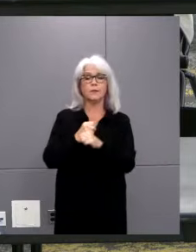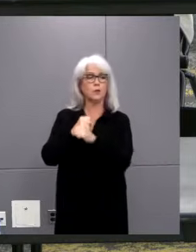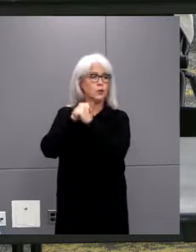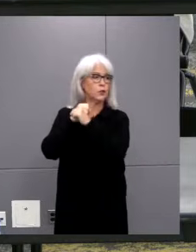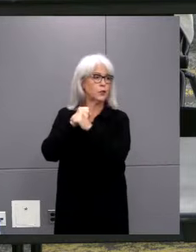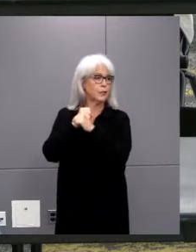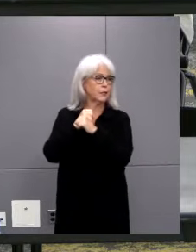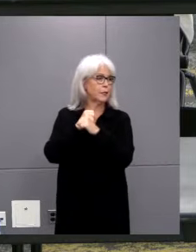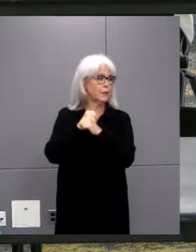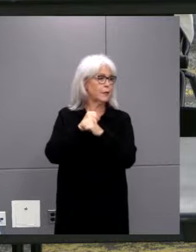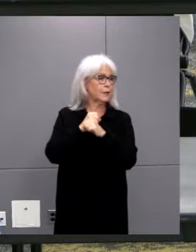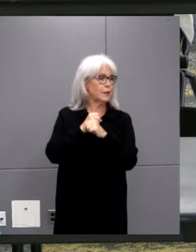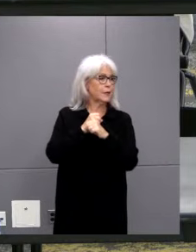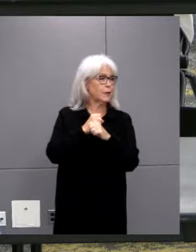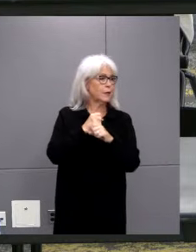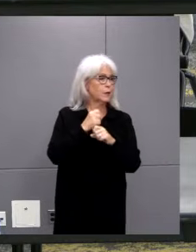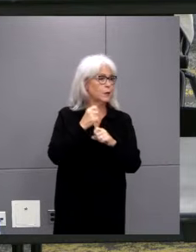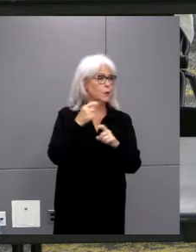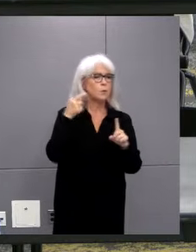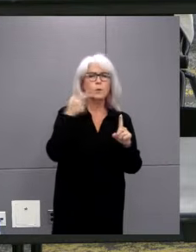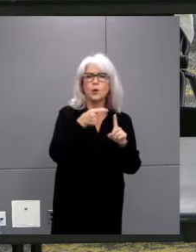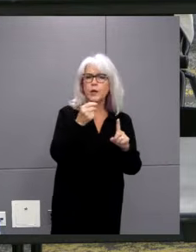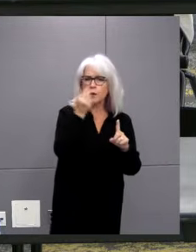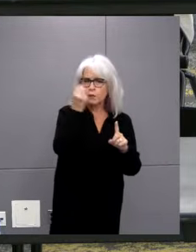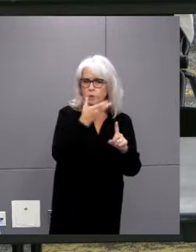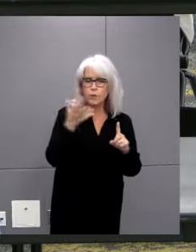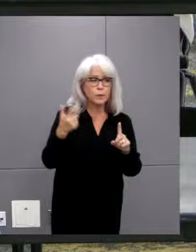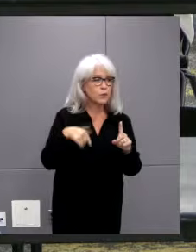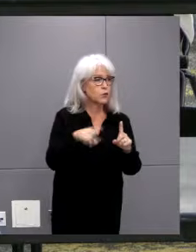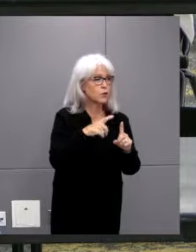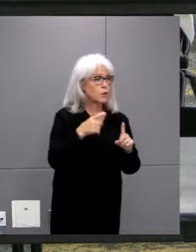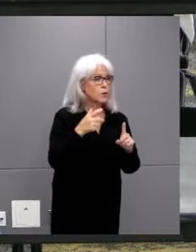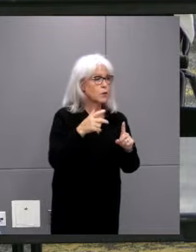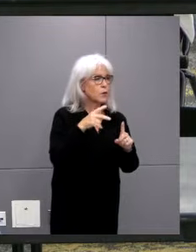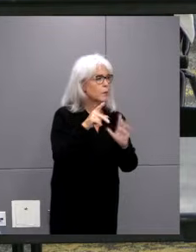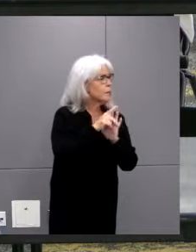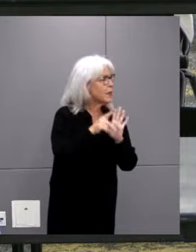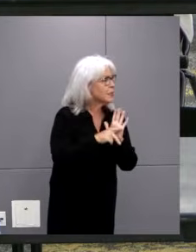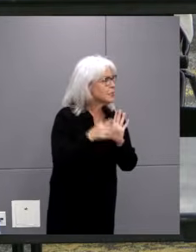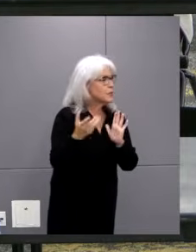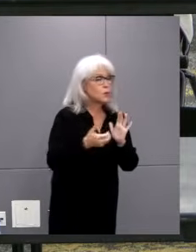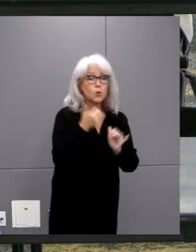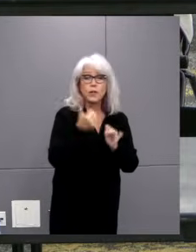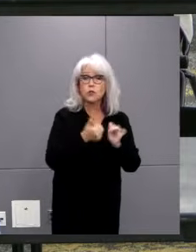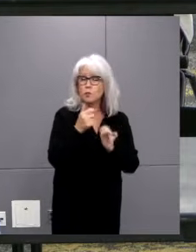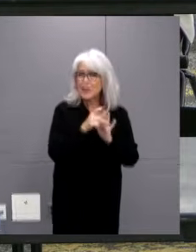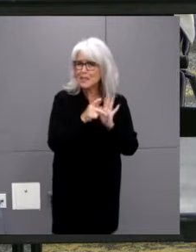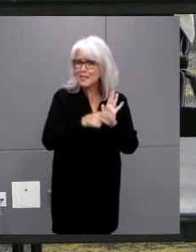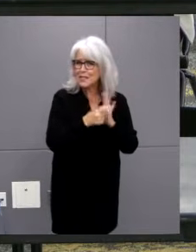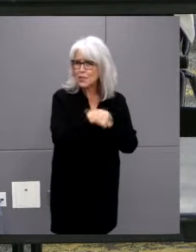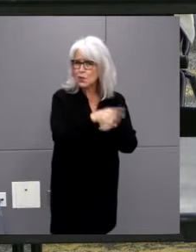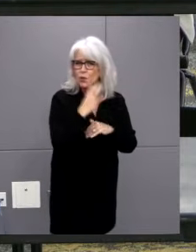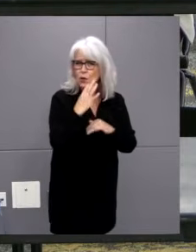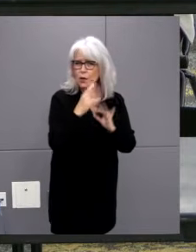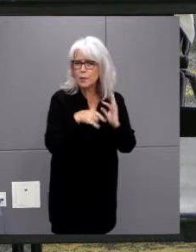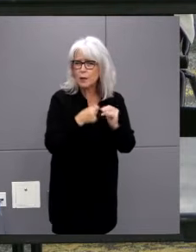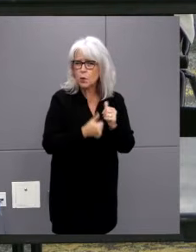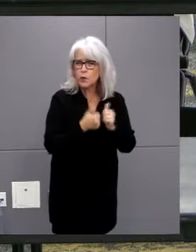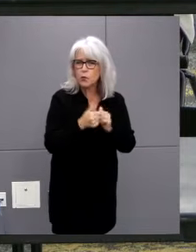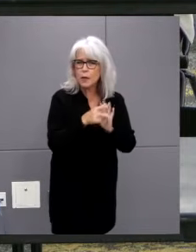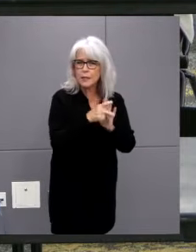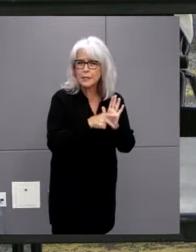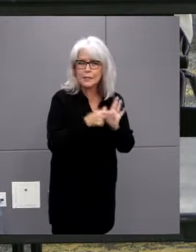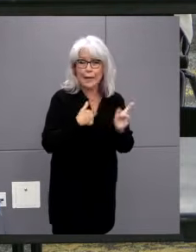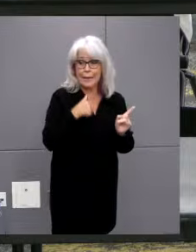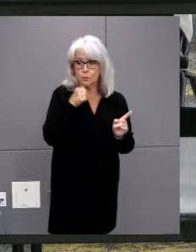of information. Can it be noted to have that policy sent to me, just to the board? Sure. The one that she mentioned, Jordan, if you could. Sorry,